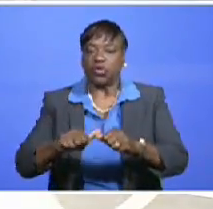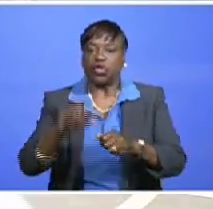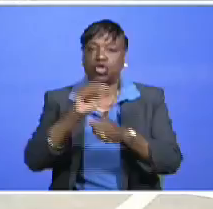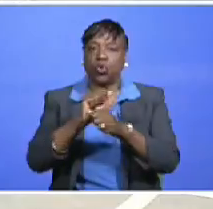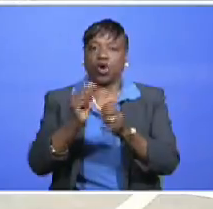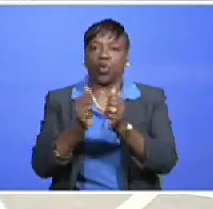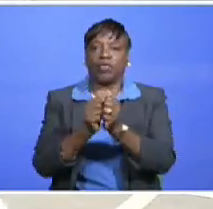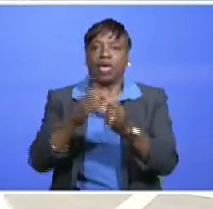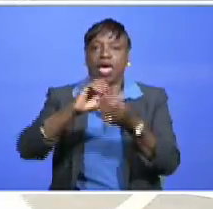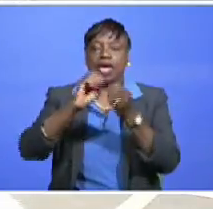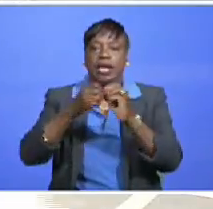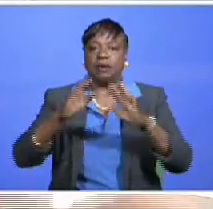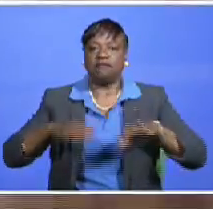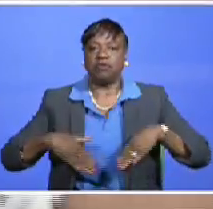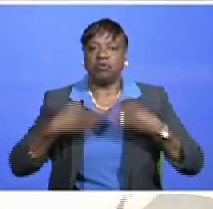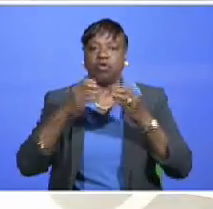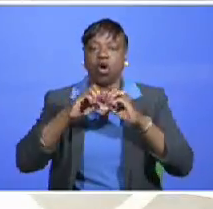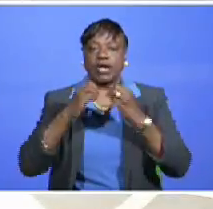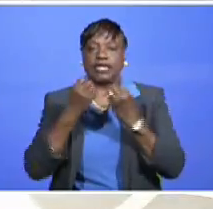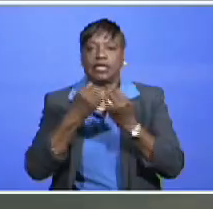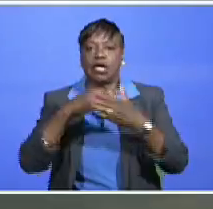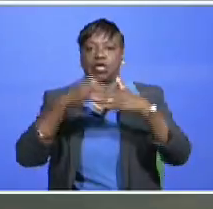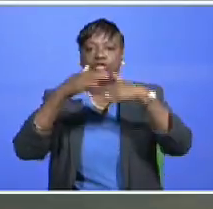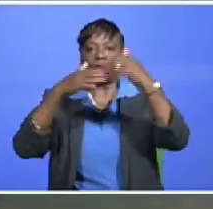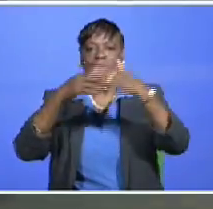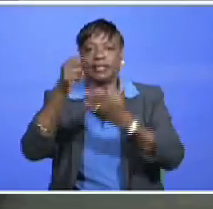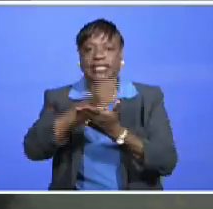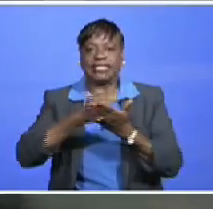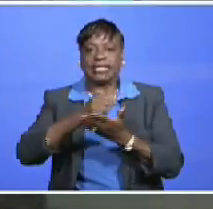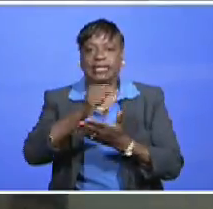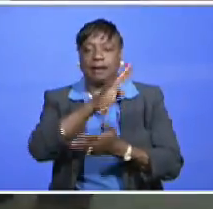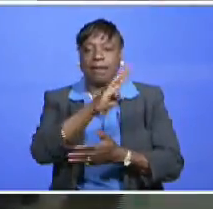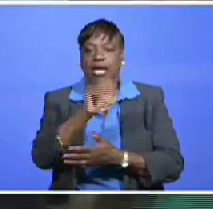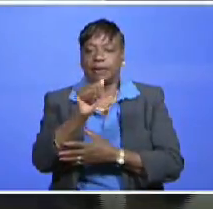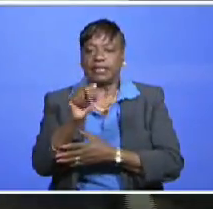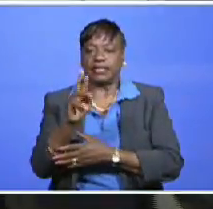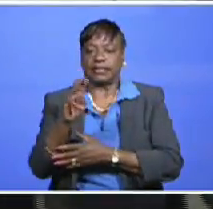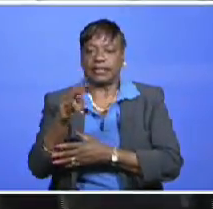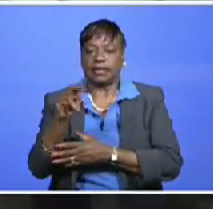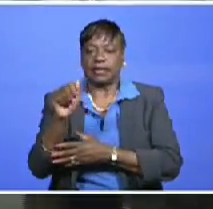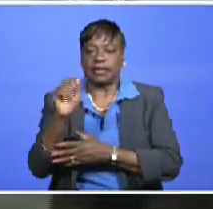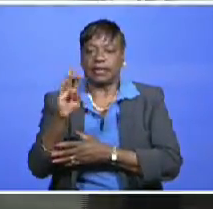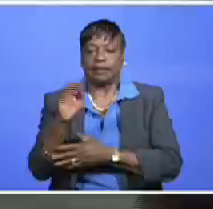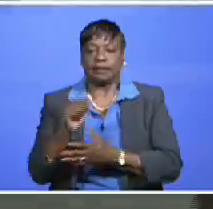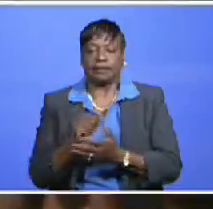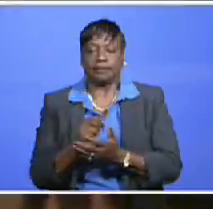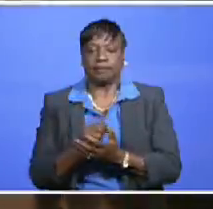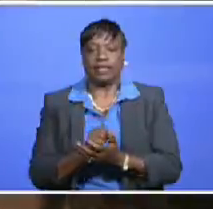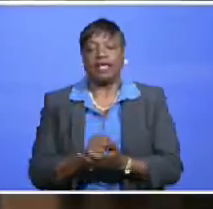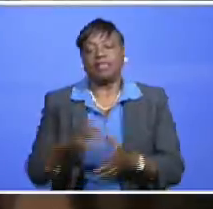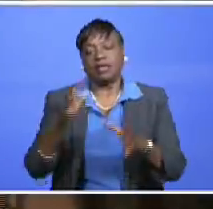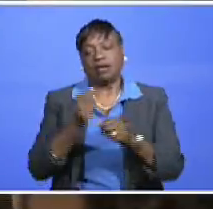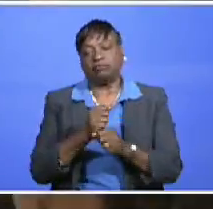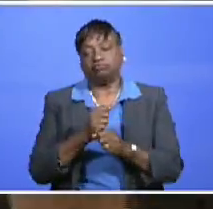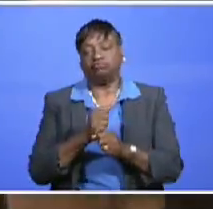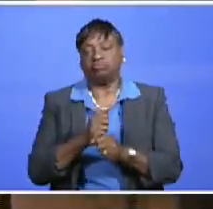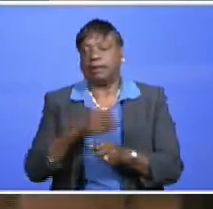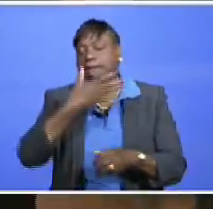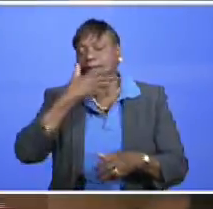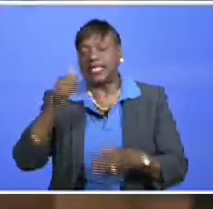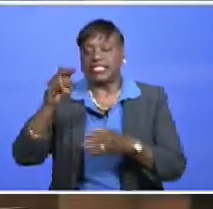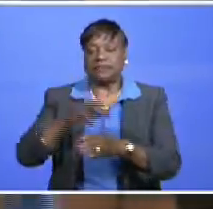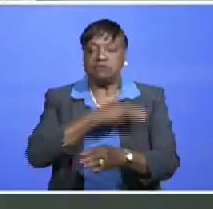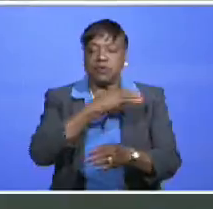organizations to build a constituency of St. Barnabas. Those in attendance got the best music, games, food,